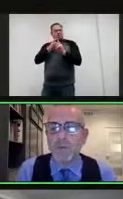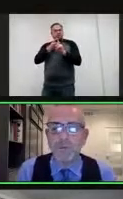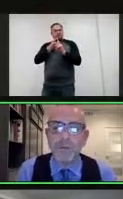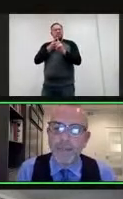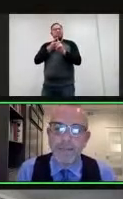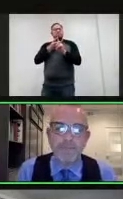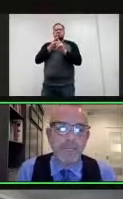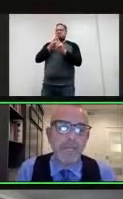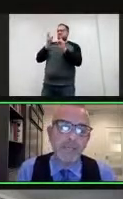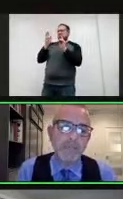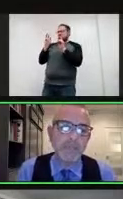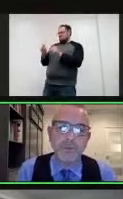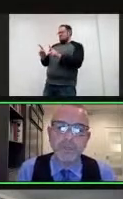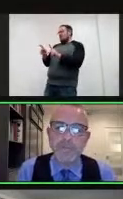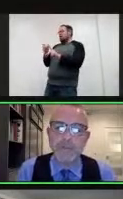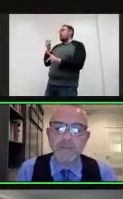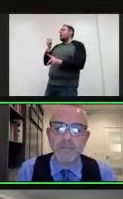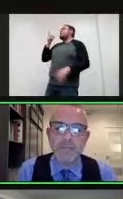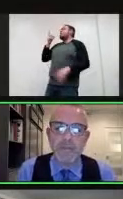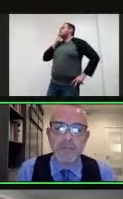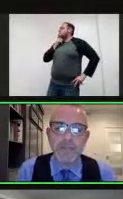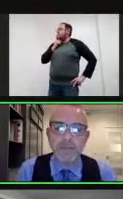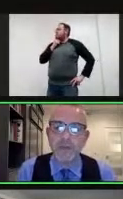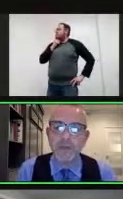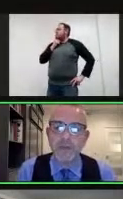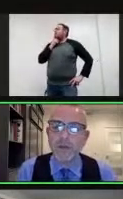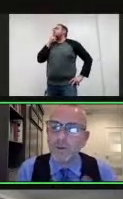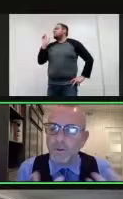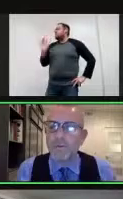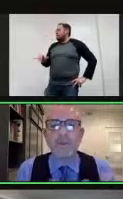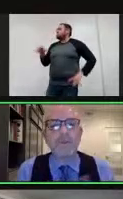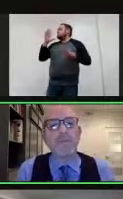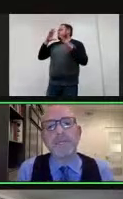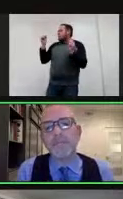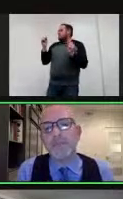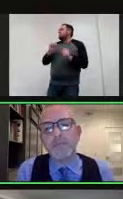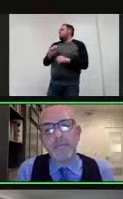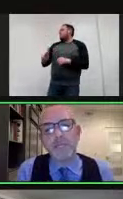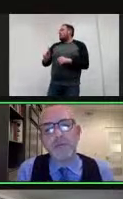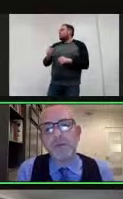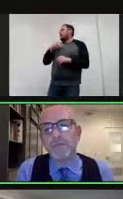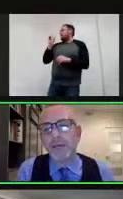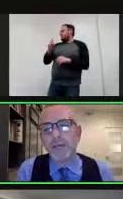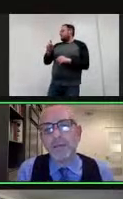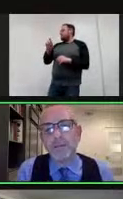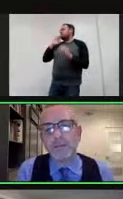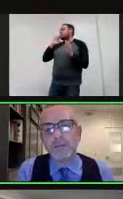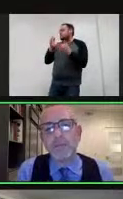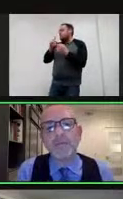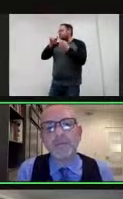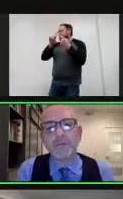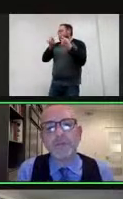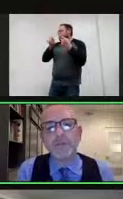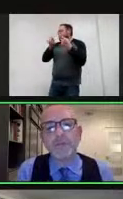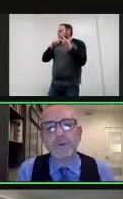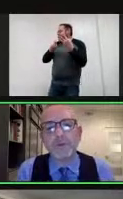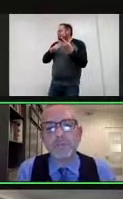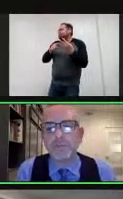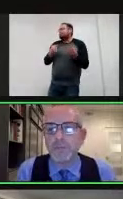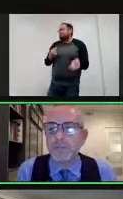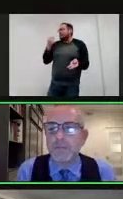of what might it be like to be the superintendent of Salem-Keizer and what are the things I need to be attending to if I have the great